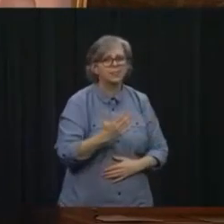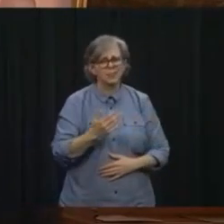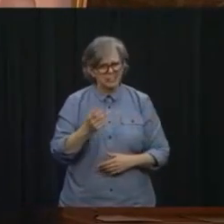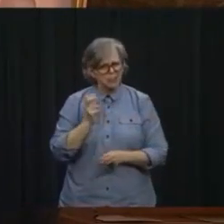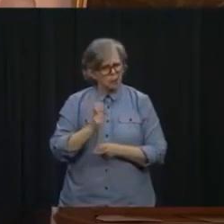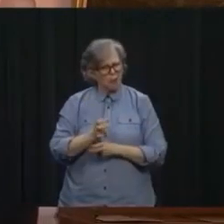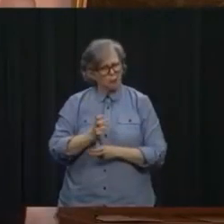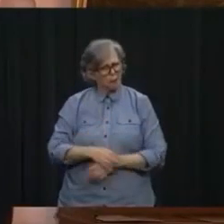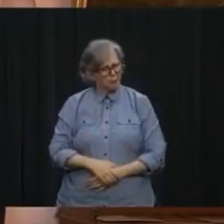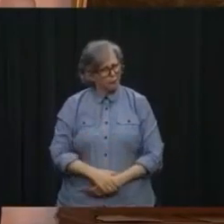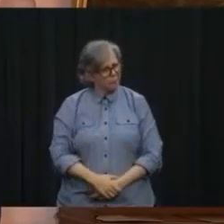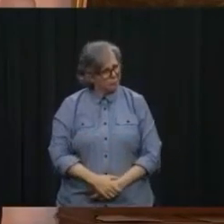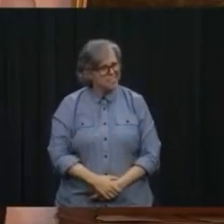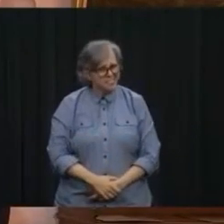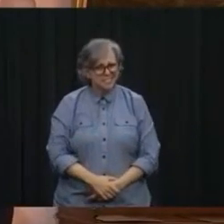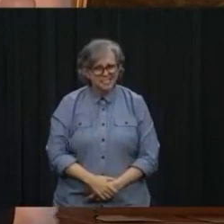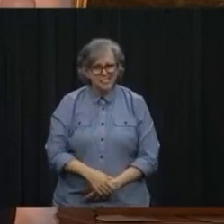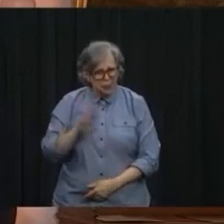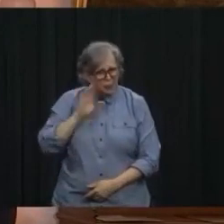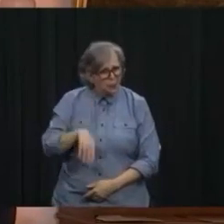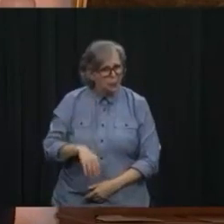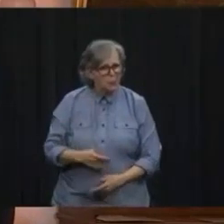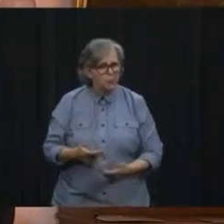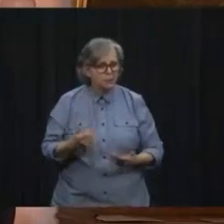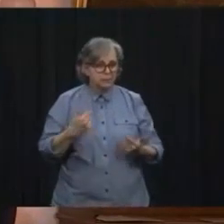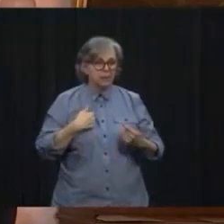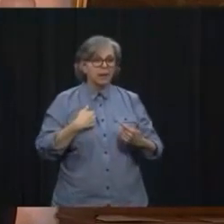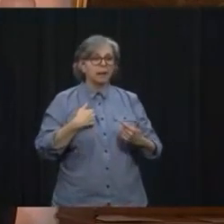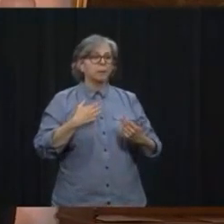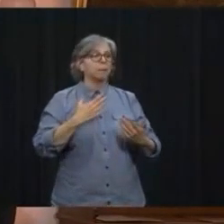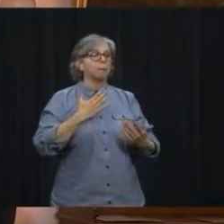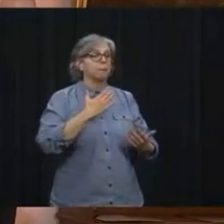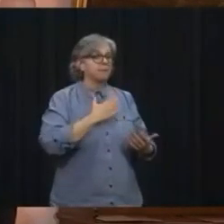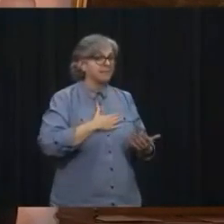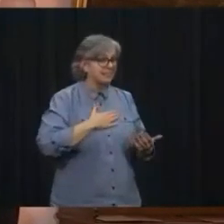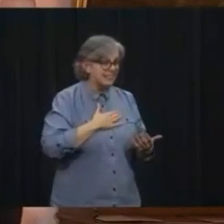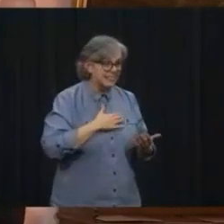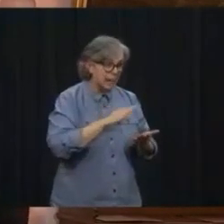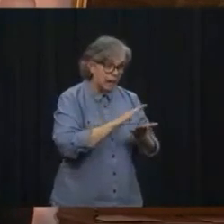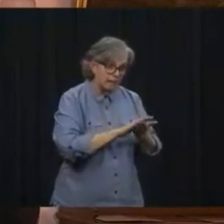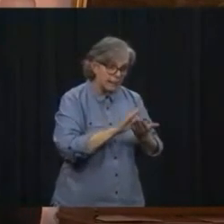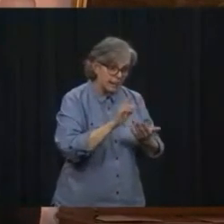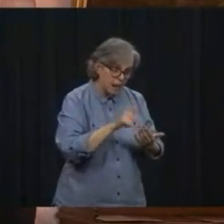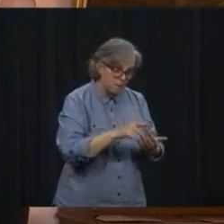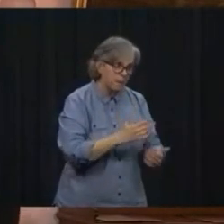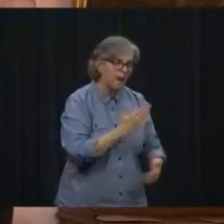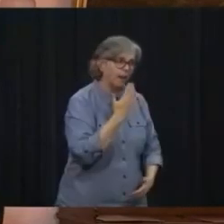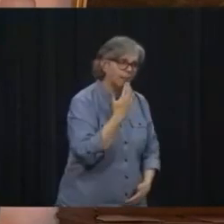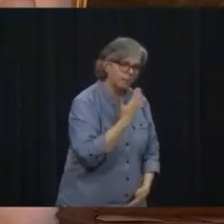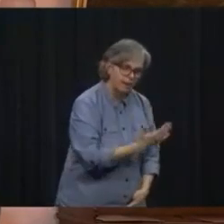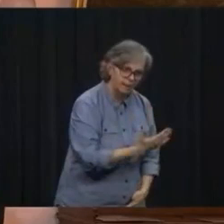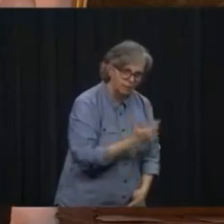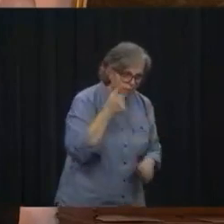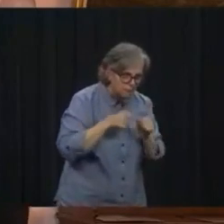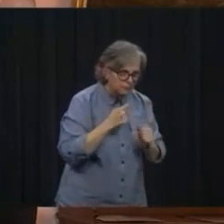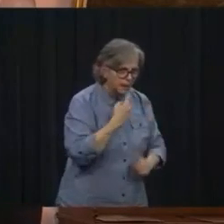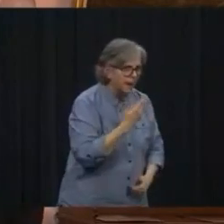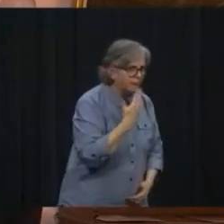should also all be monitoring and limiting our media exposure. There's a lot of unhelpful information out